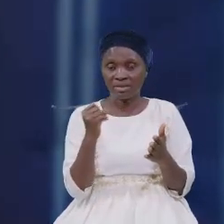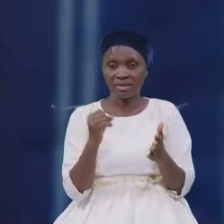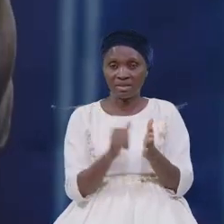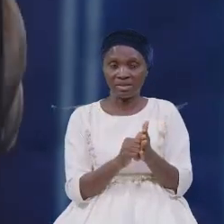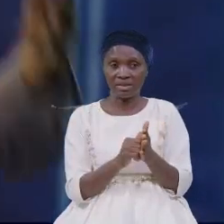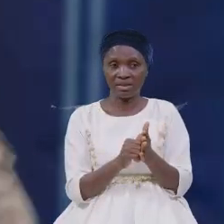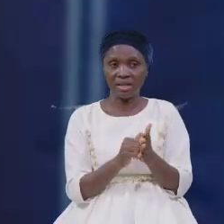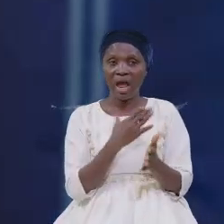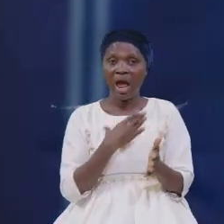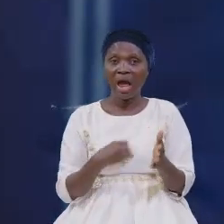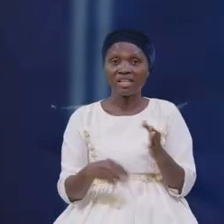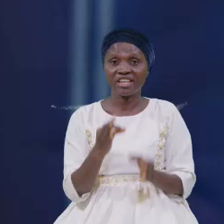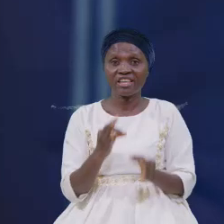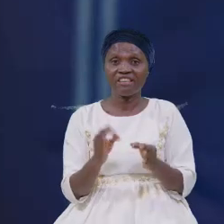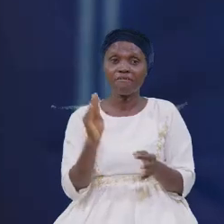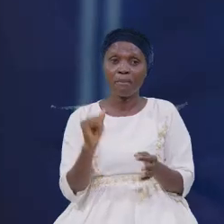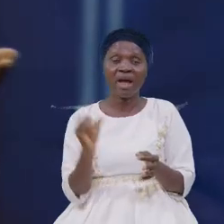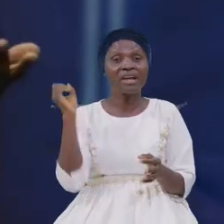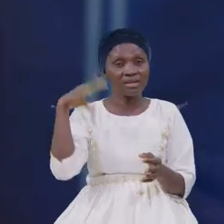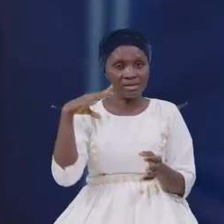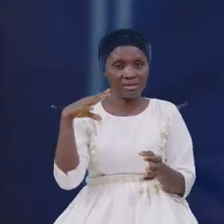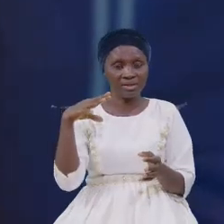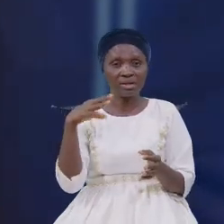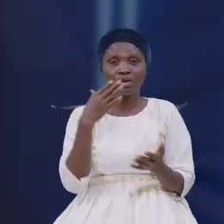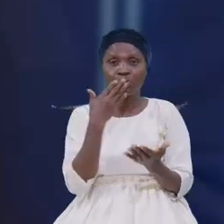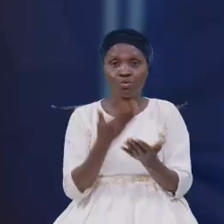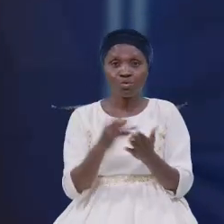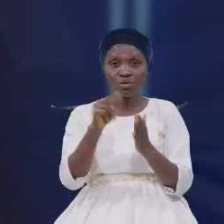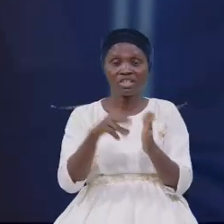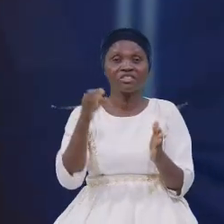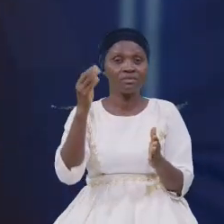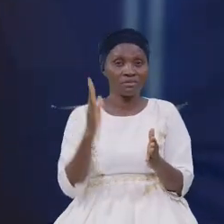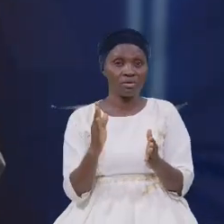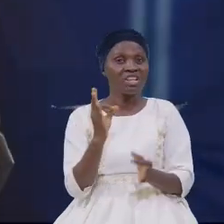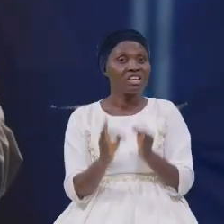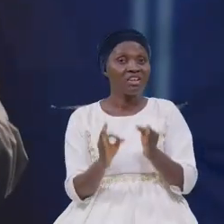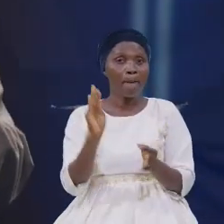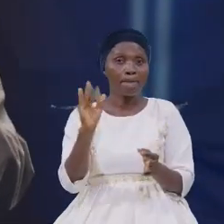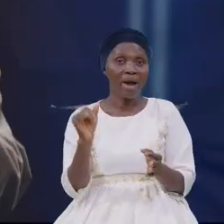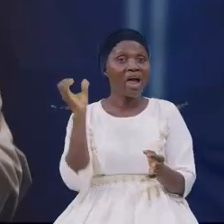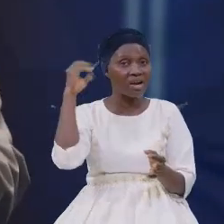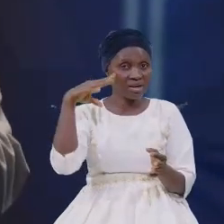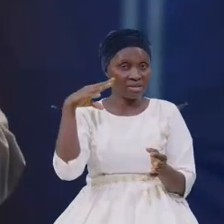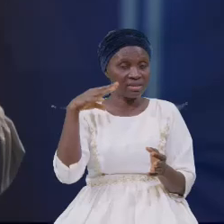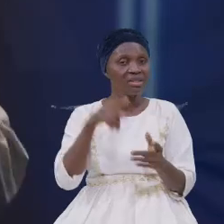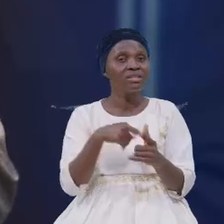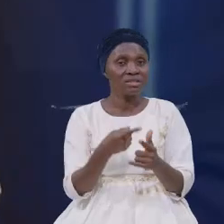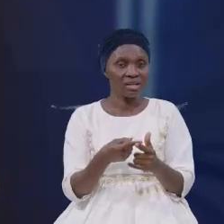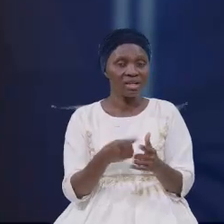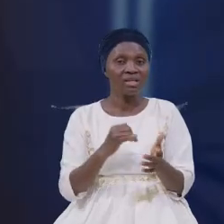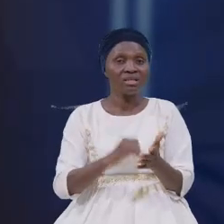by grace, the goodness of God, if by grace, then it is no more